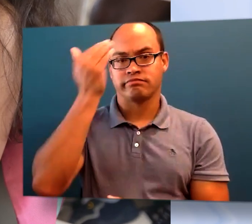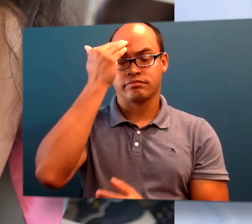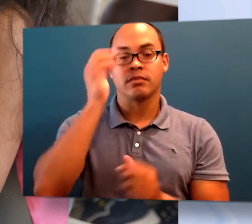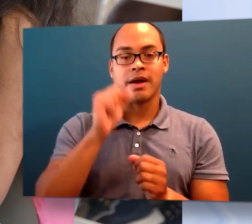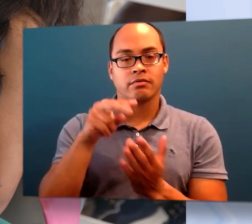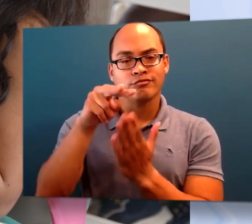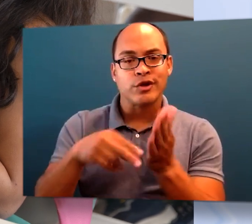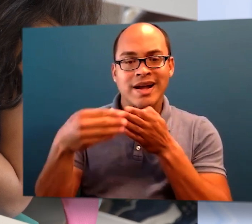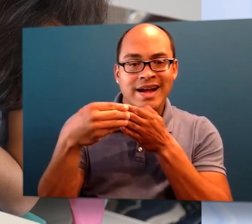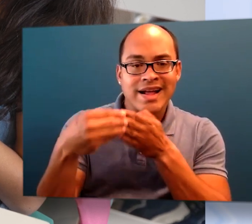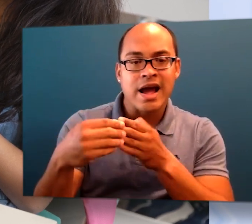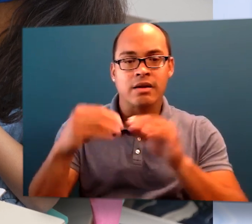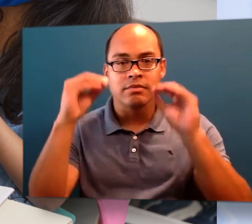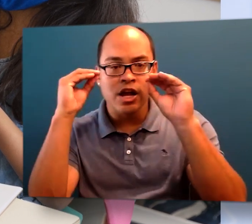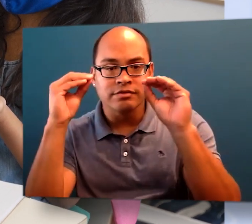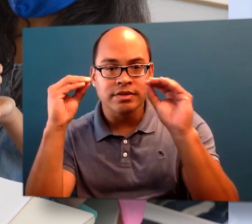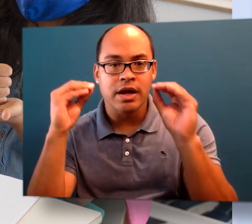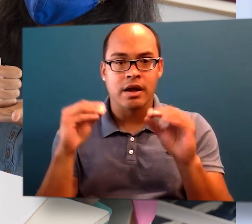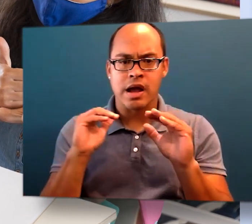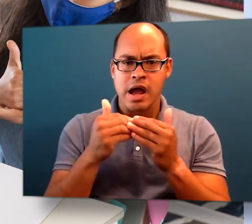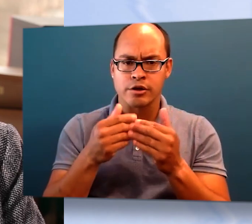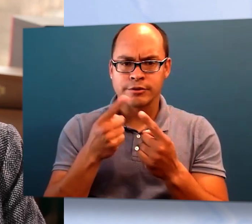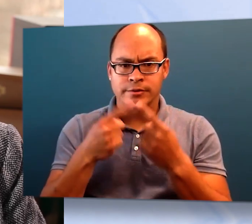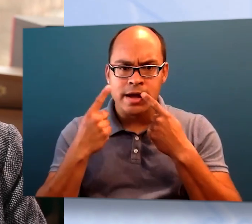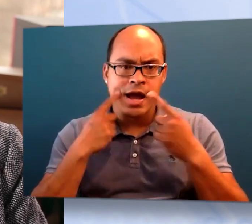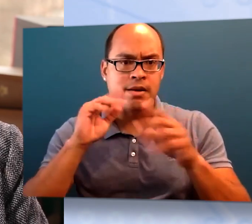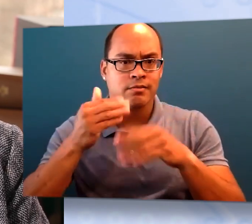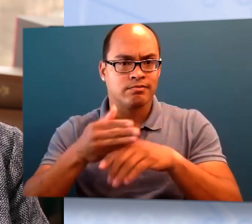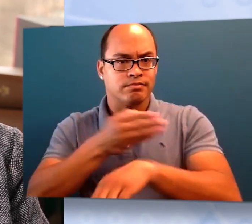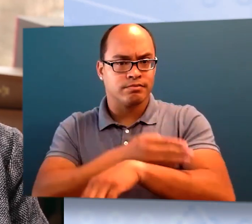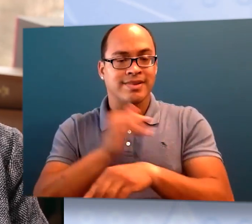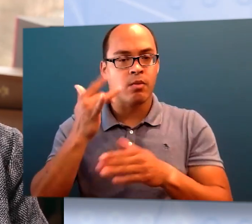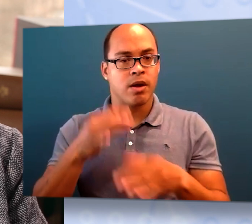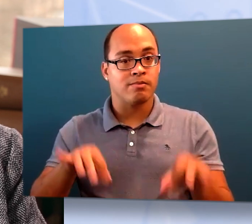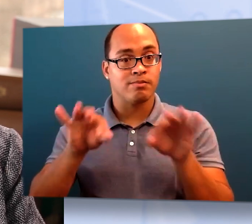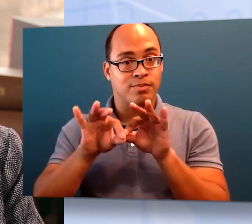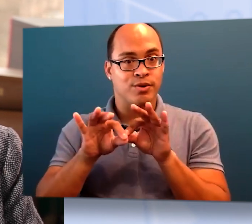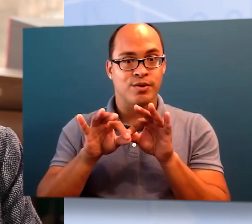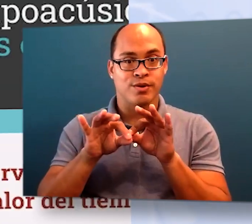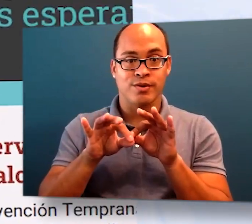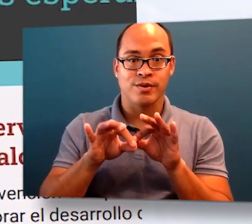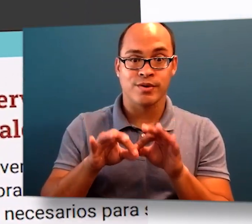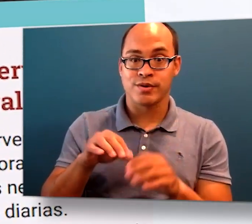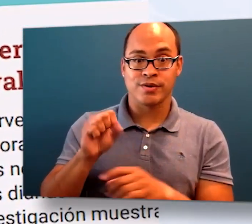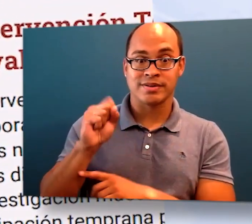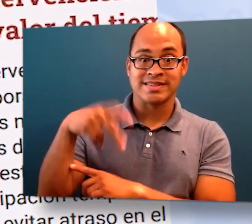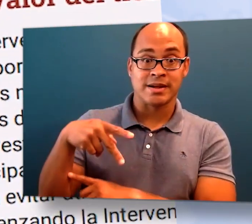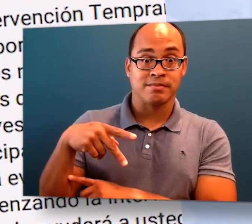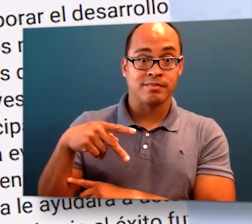need guidance and instruction in how to accomplish this. And that's why step number 3, early